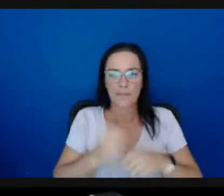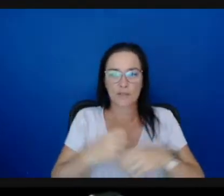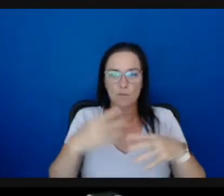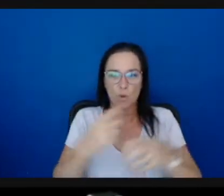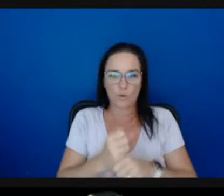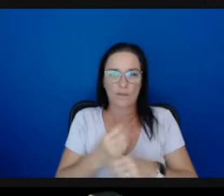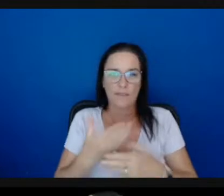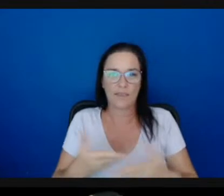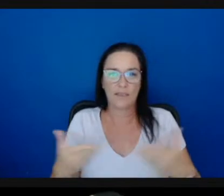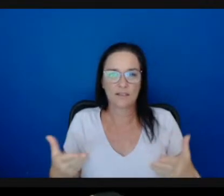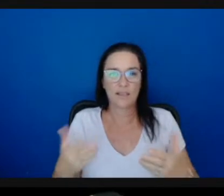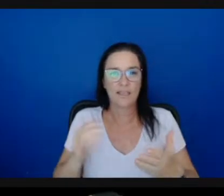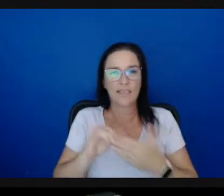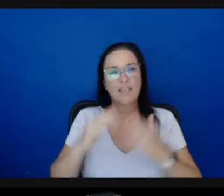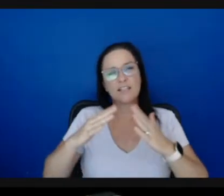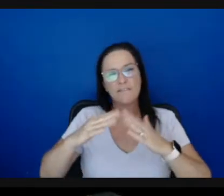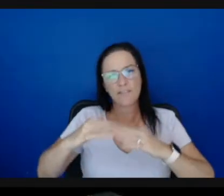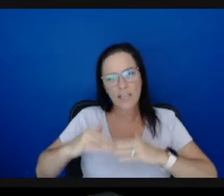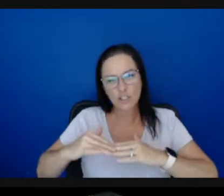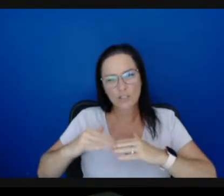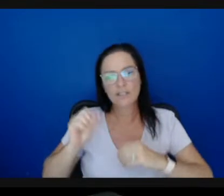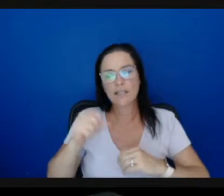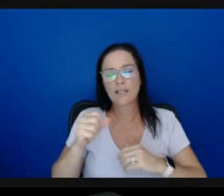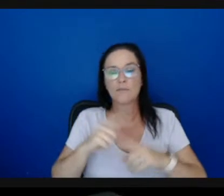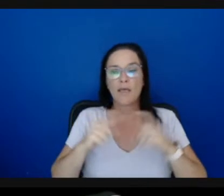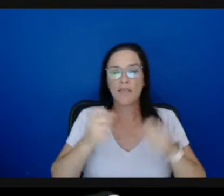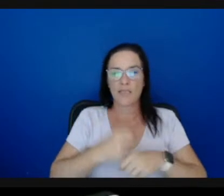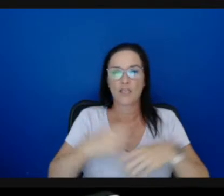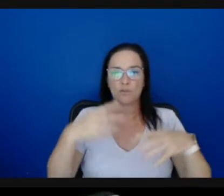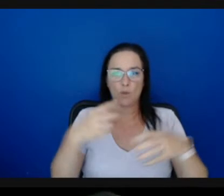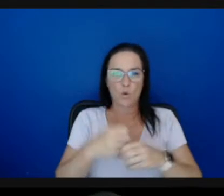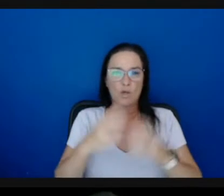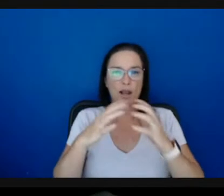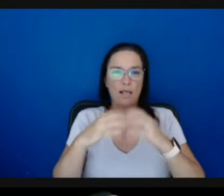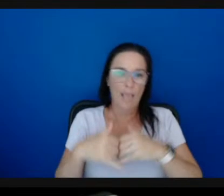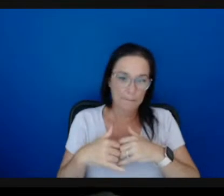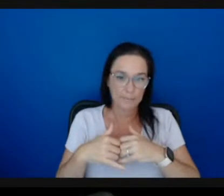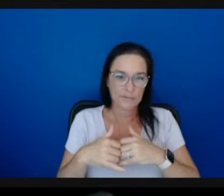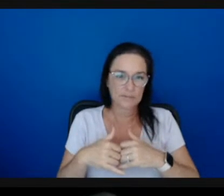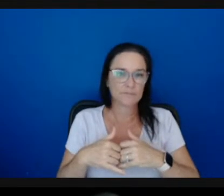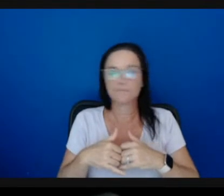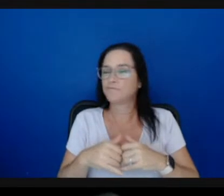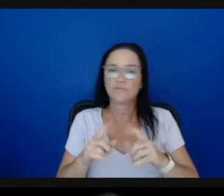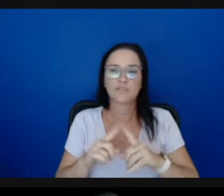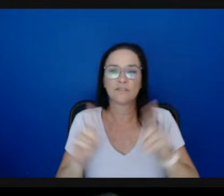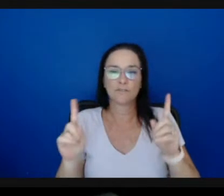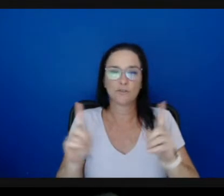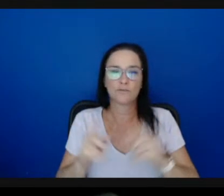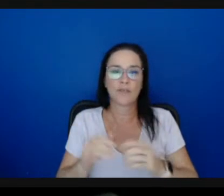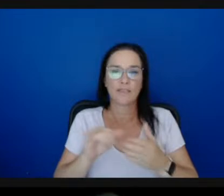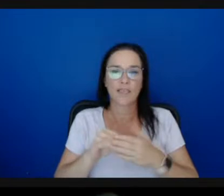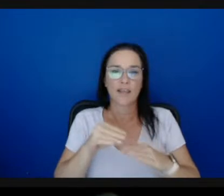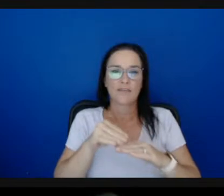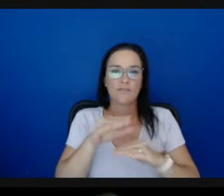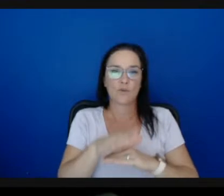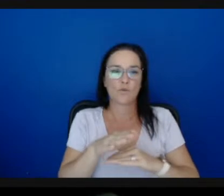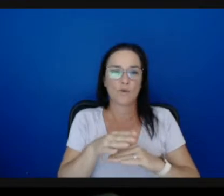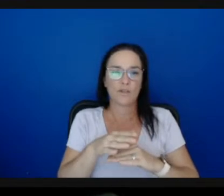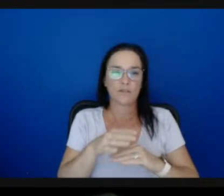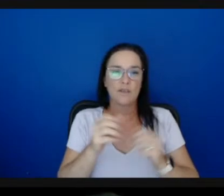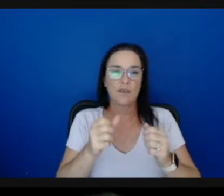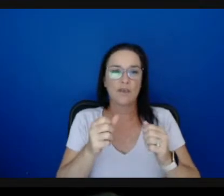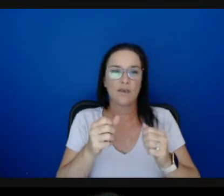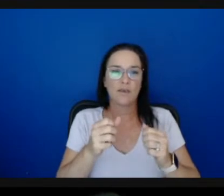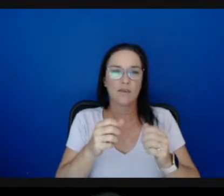things. Deflation, yes, but collapse explosions. Yeah. That whole sequence, which did influence the surge at the